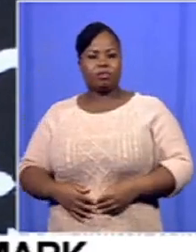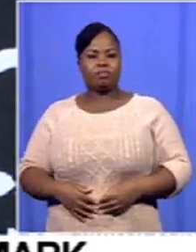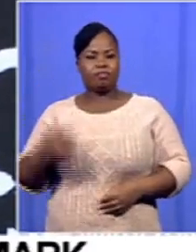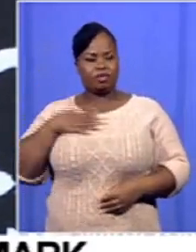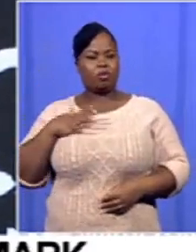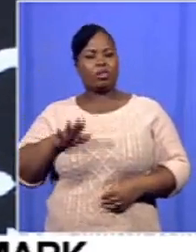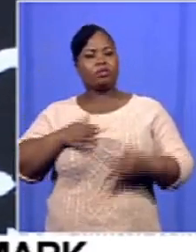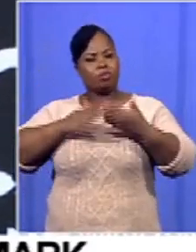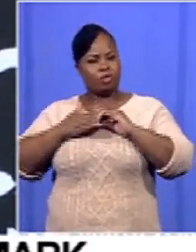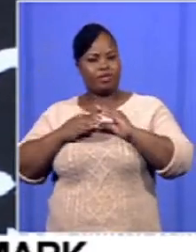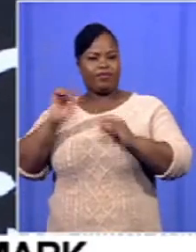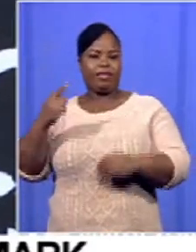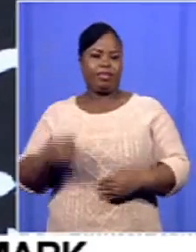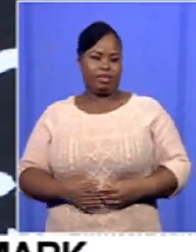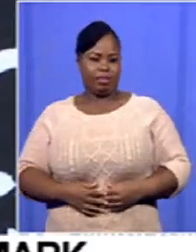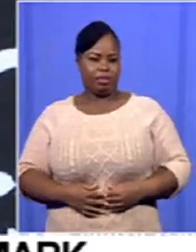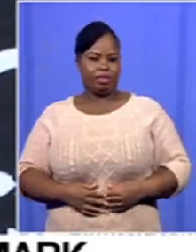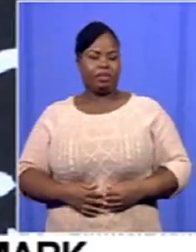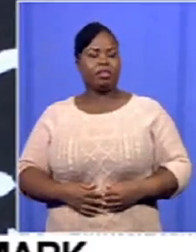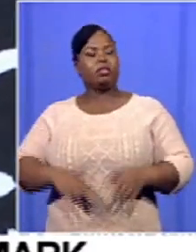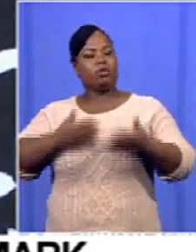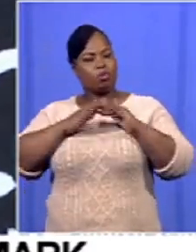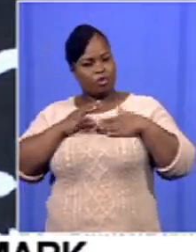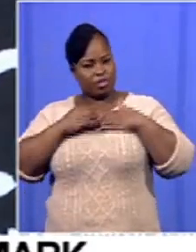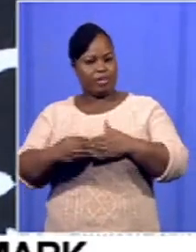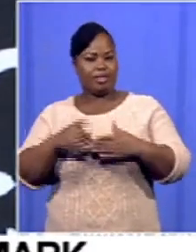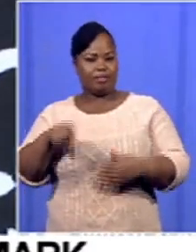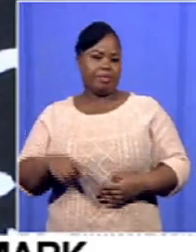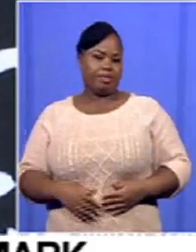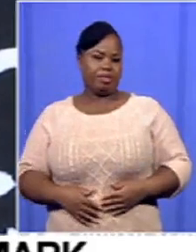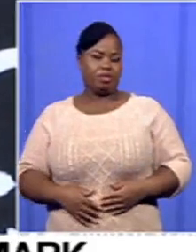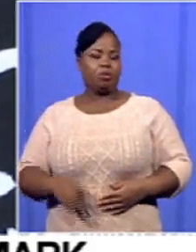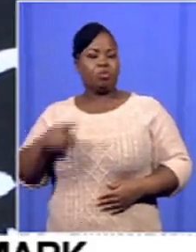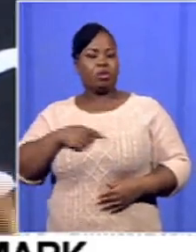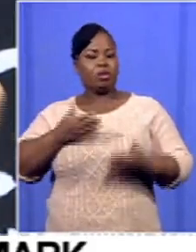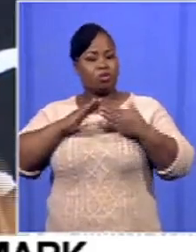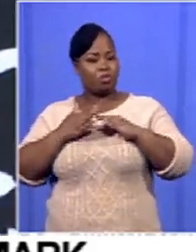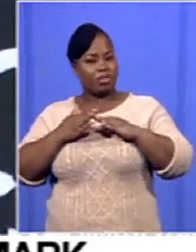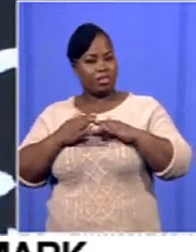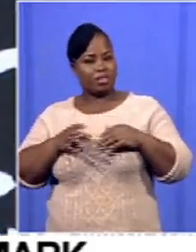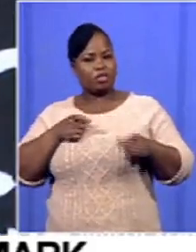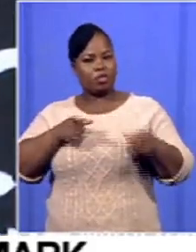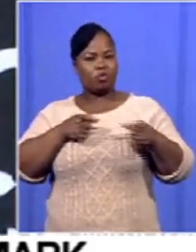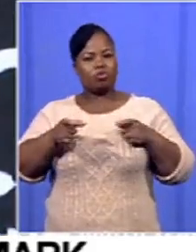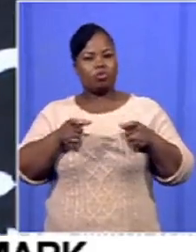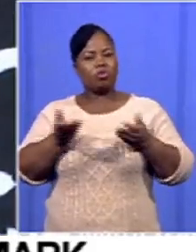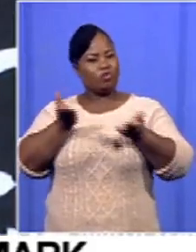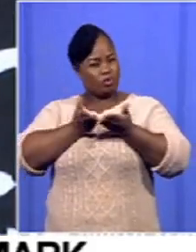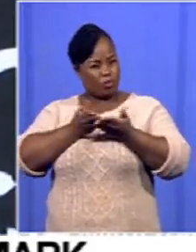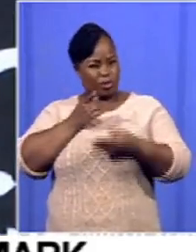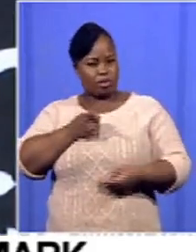First. Let the community lead. Because when the community takes control of the school